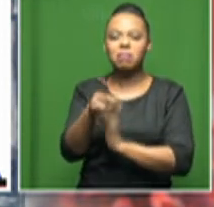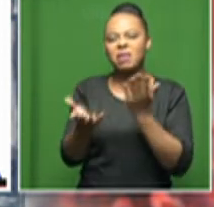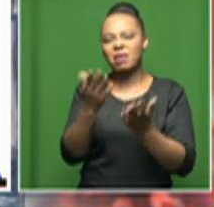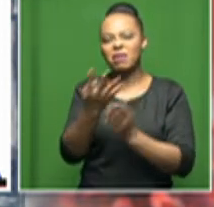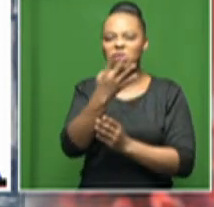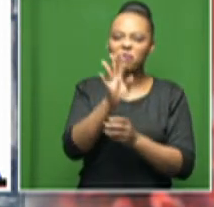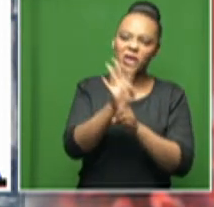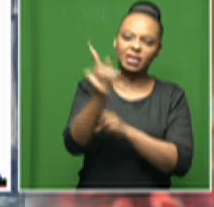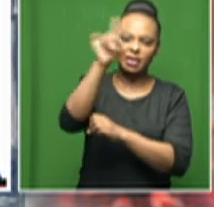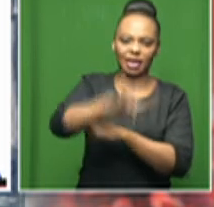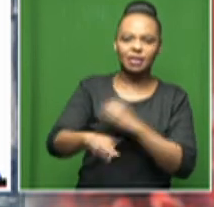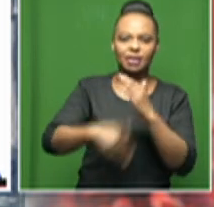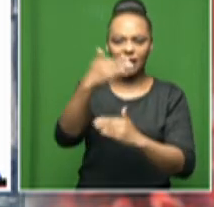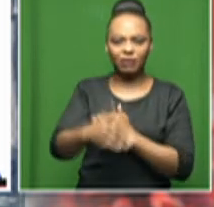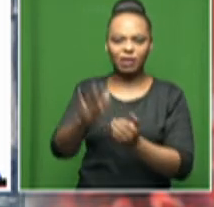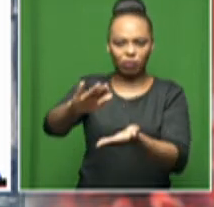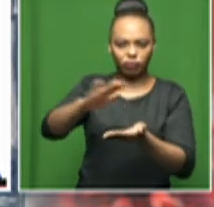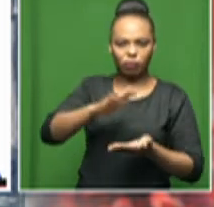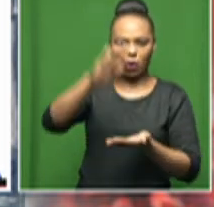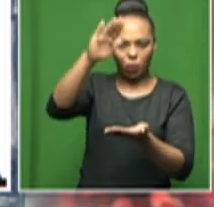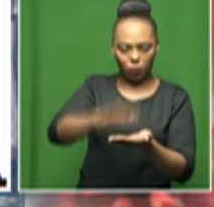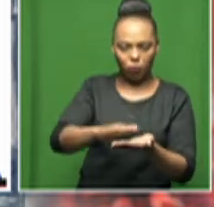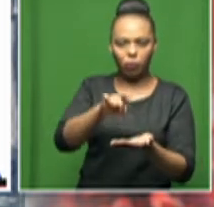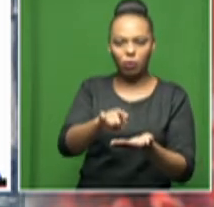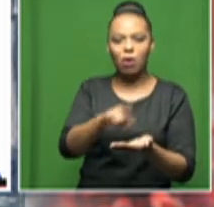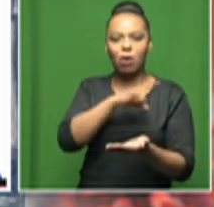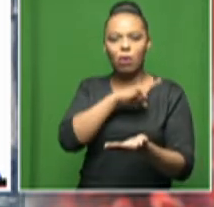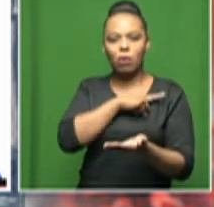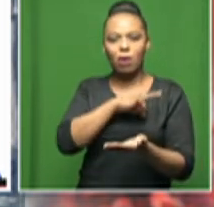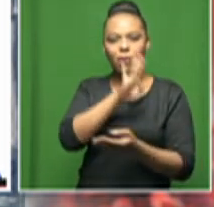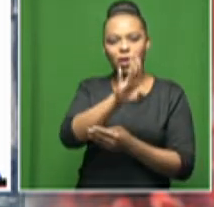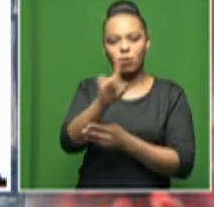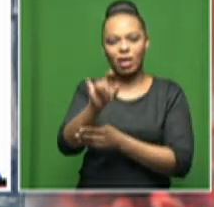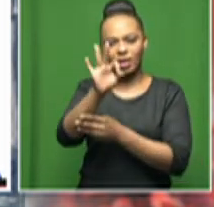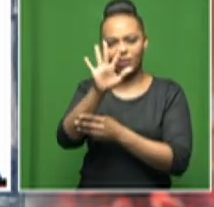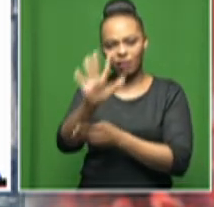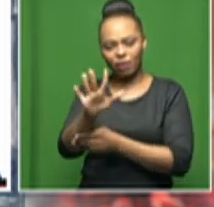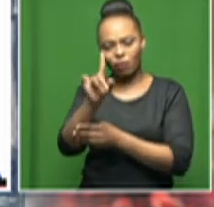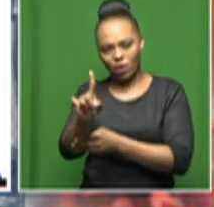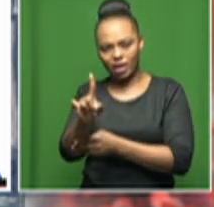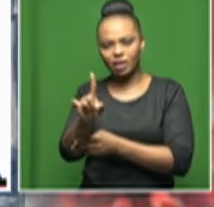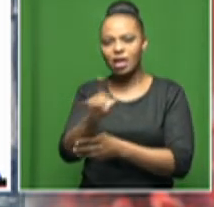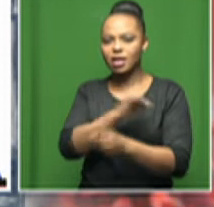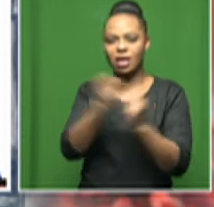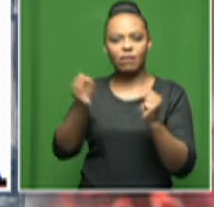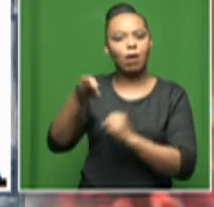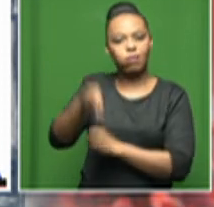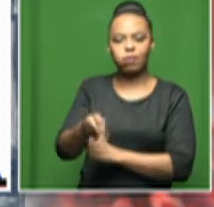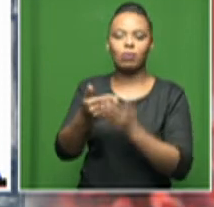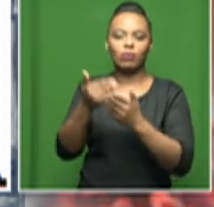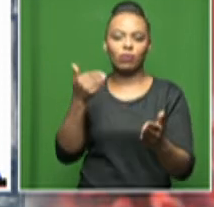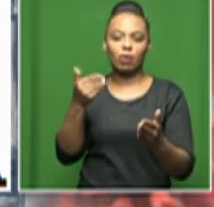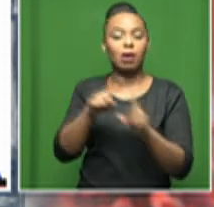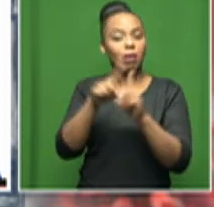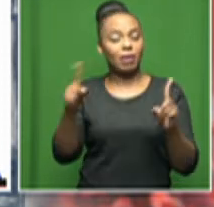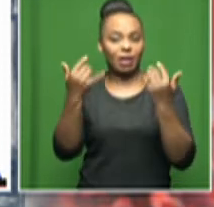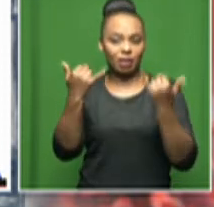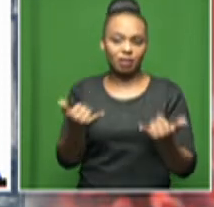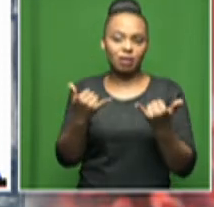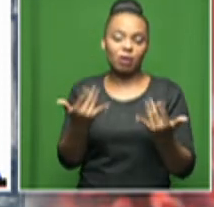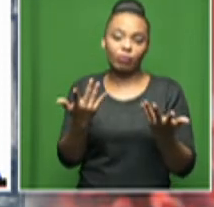14 days after the first dose of the vaccine, at the time when the B1351 variant was not circulating. Unfortunately, we